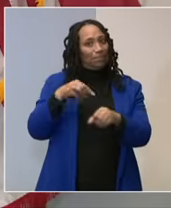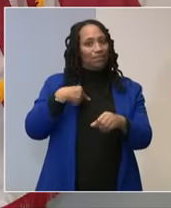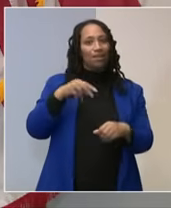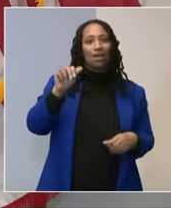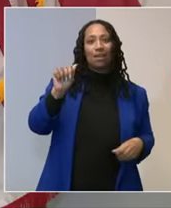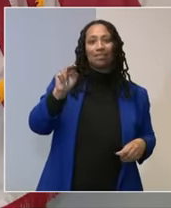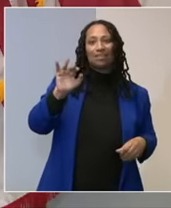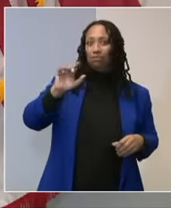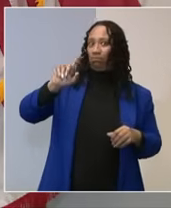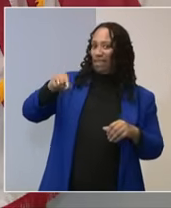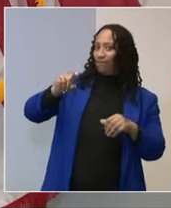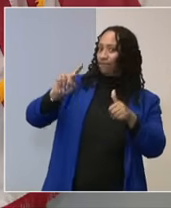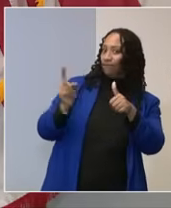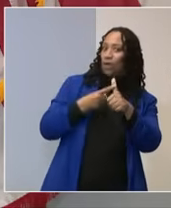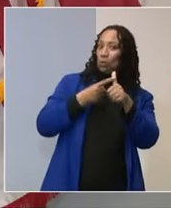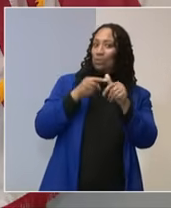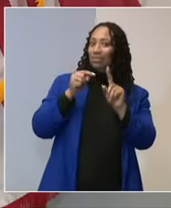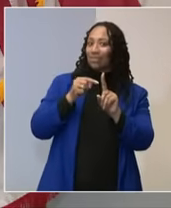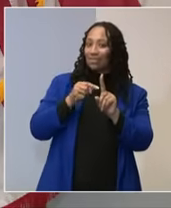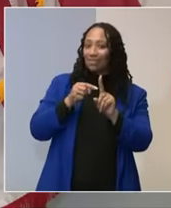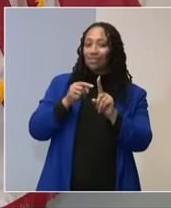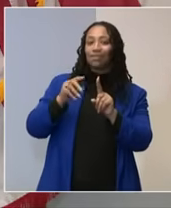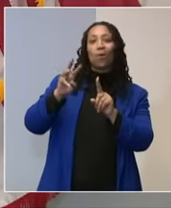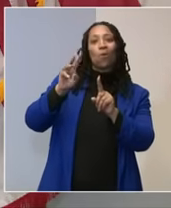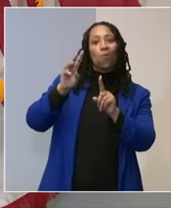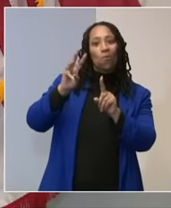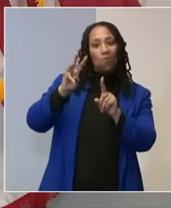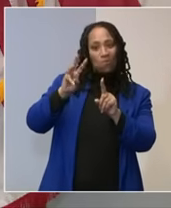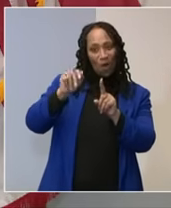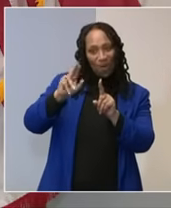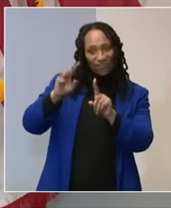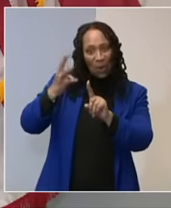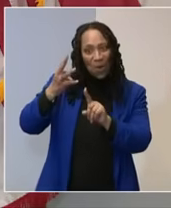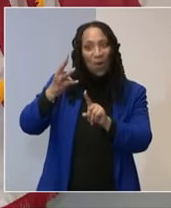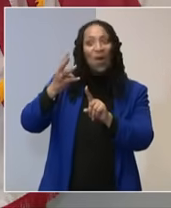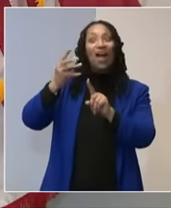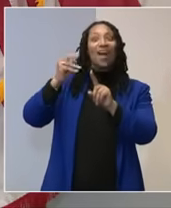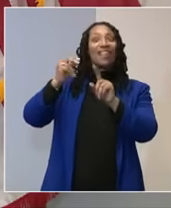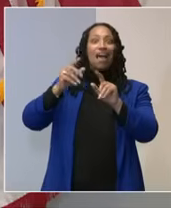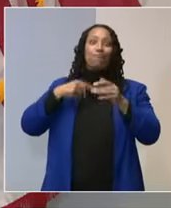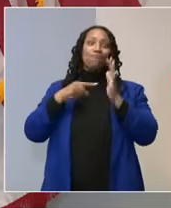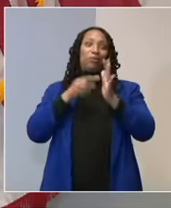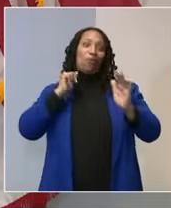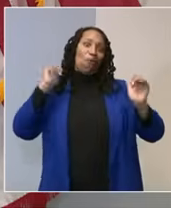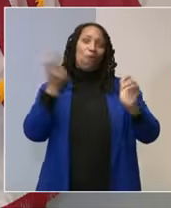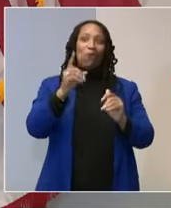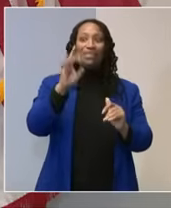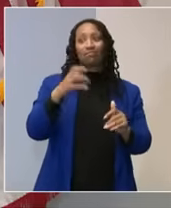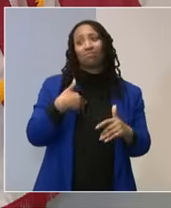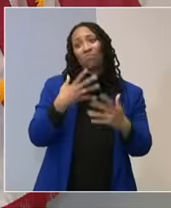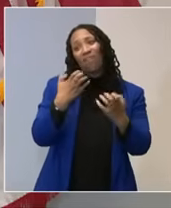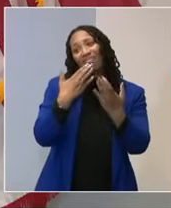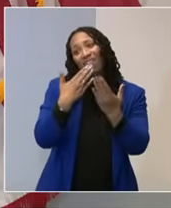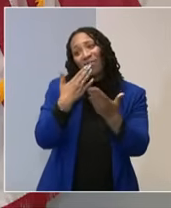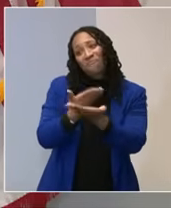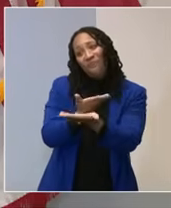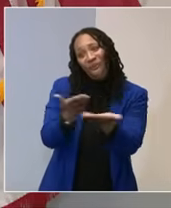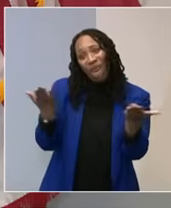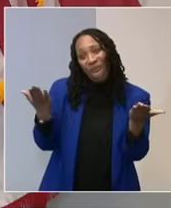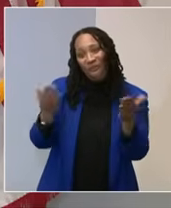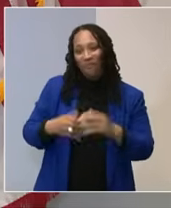4, and then the people across all 8 wards. I'm grateful. Martin, I think you're going, and Jenny, then we're going to wrap